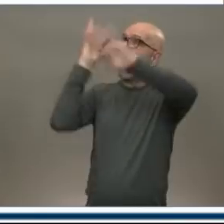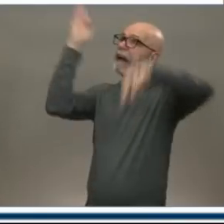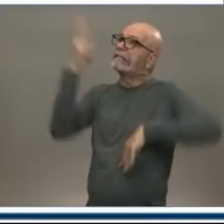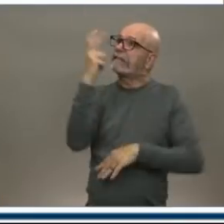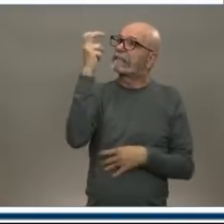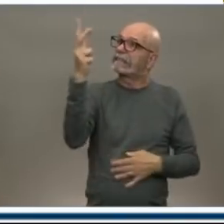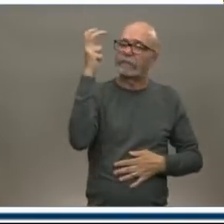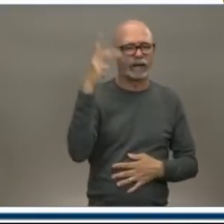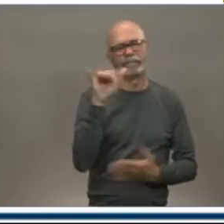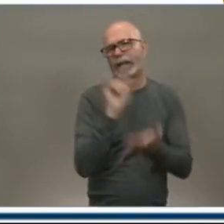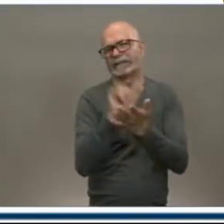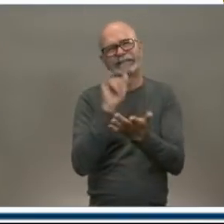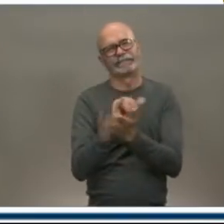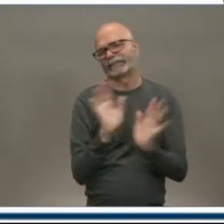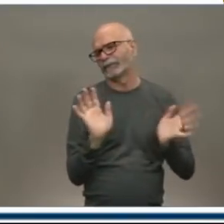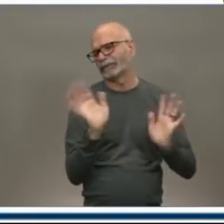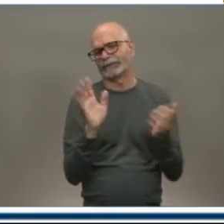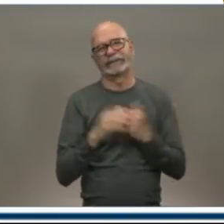people.